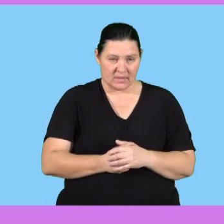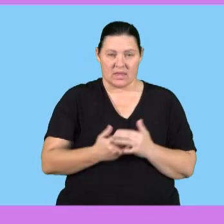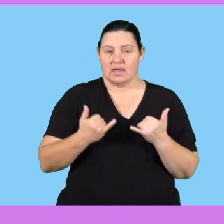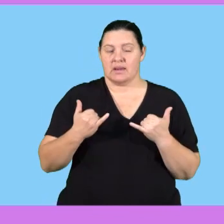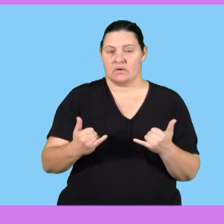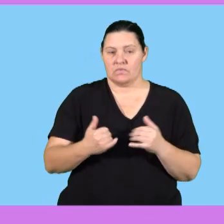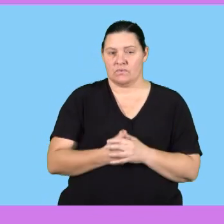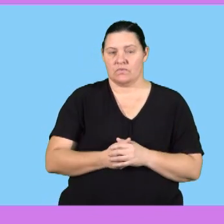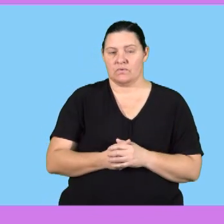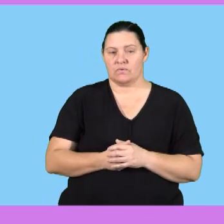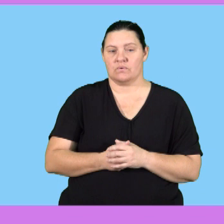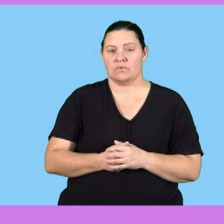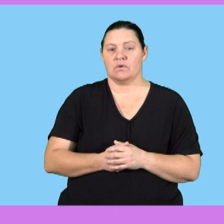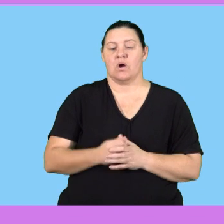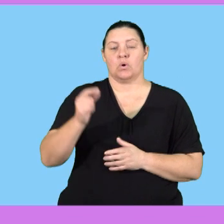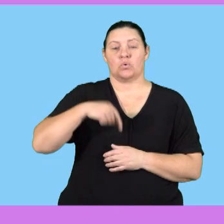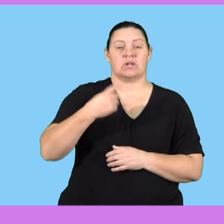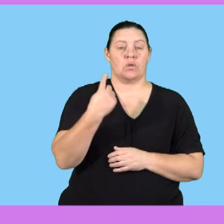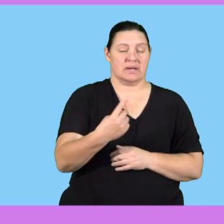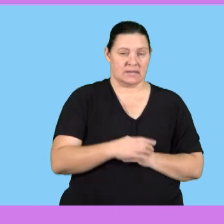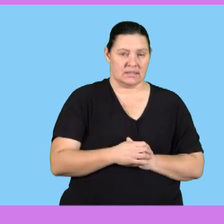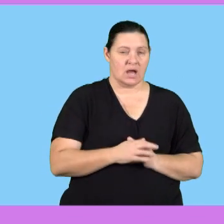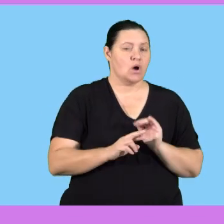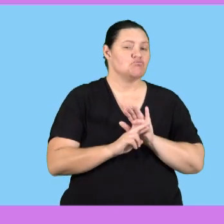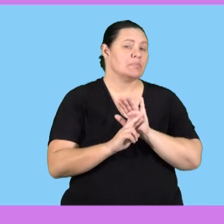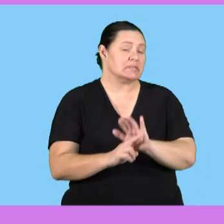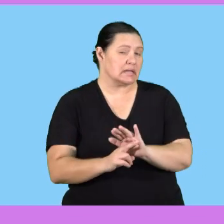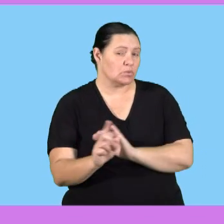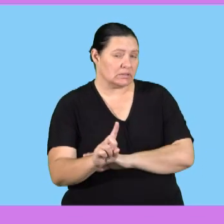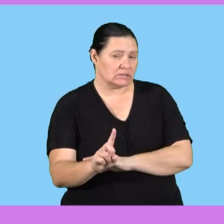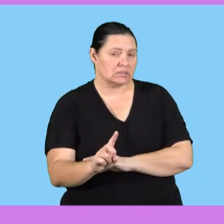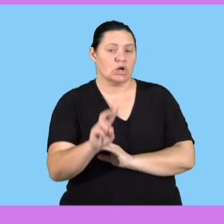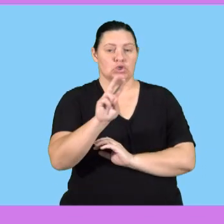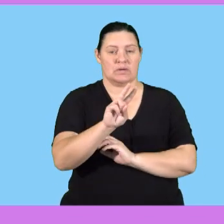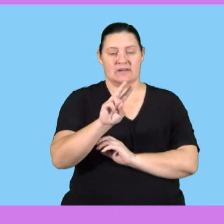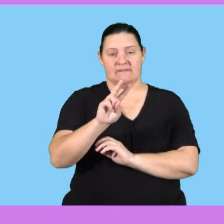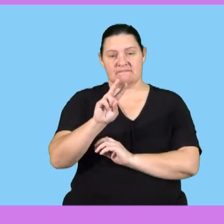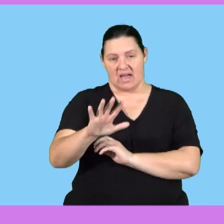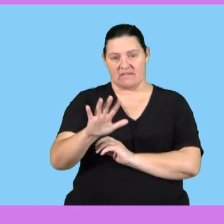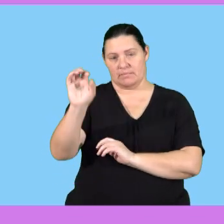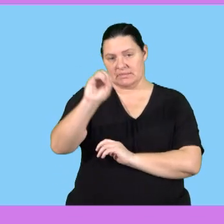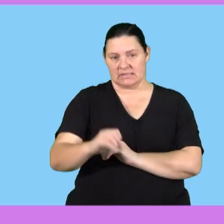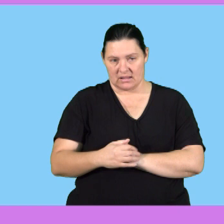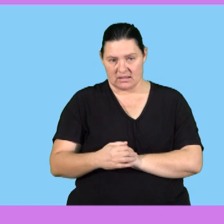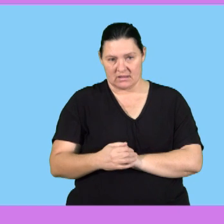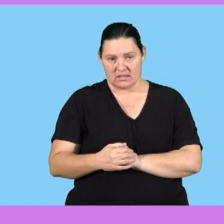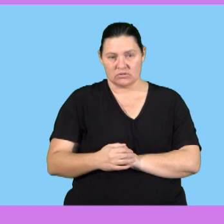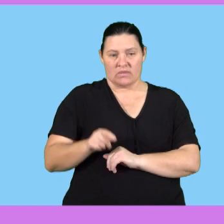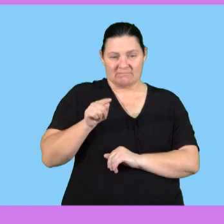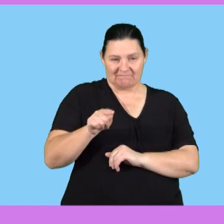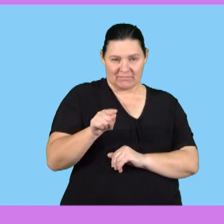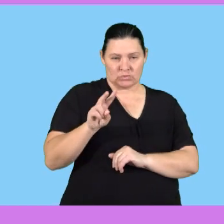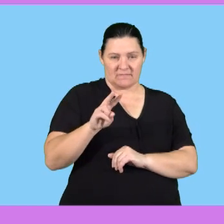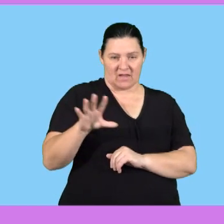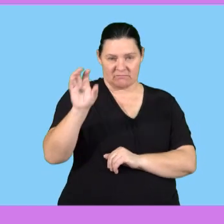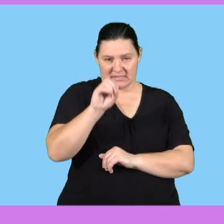you. Now, I must find quartile 1. Quartile 1 is represented by what? The 25th percentile. Good. So